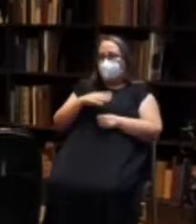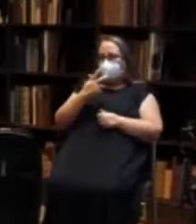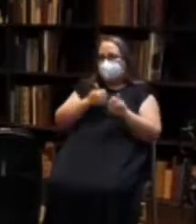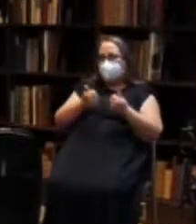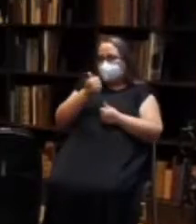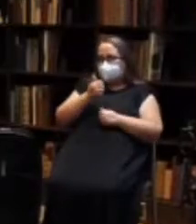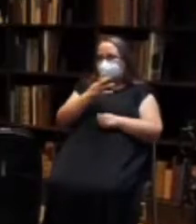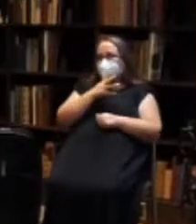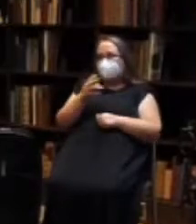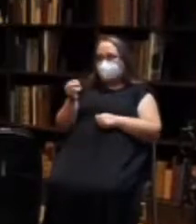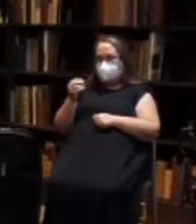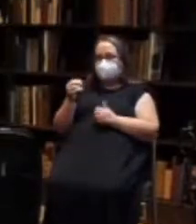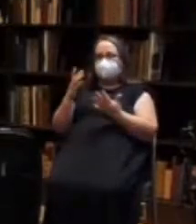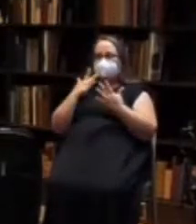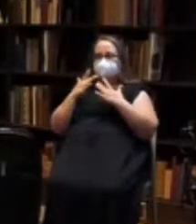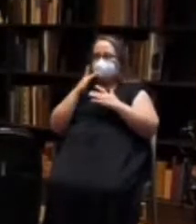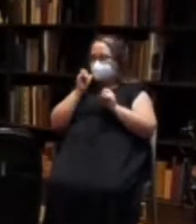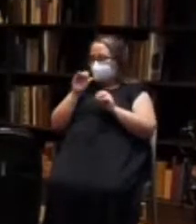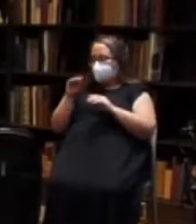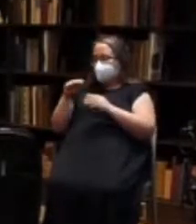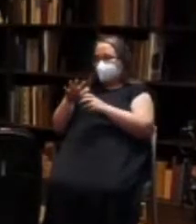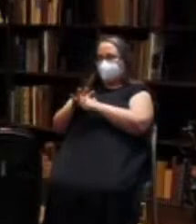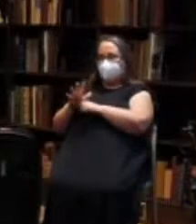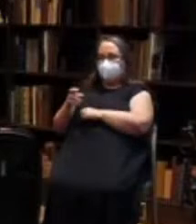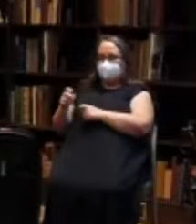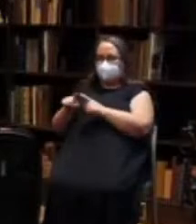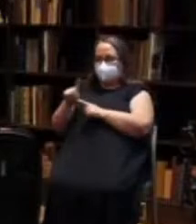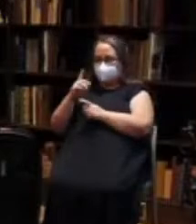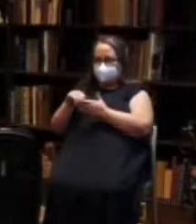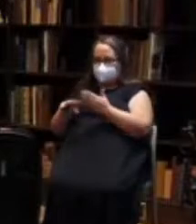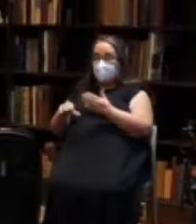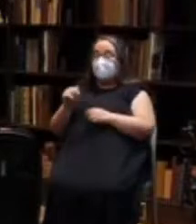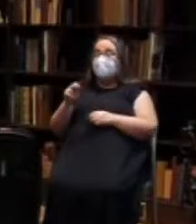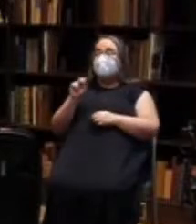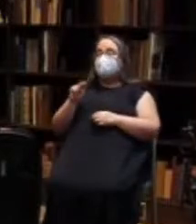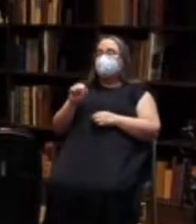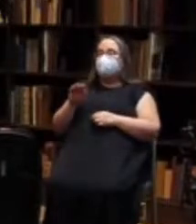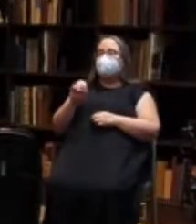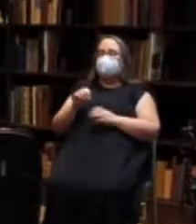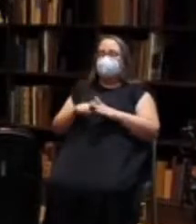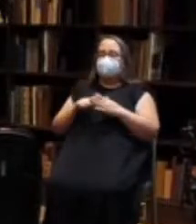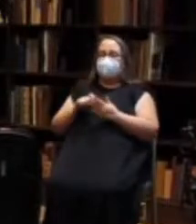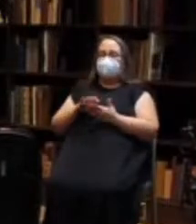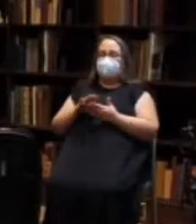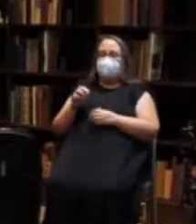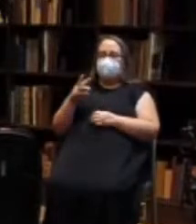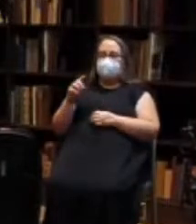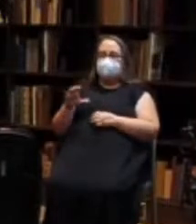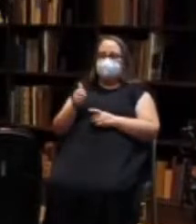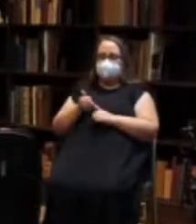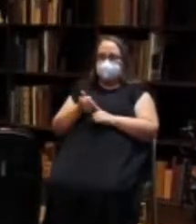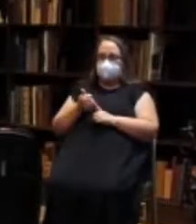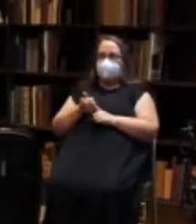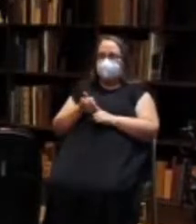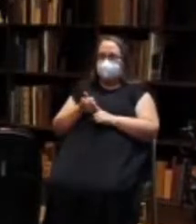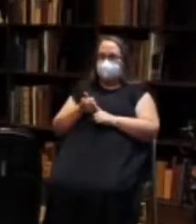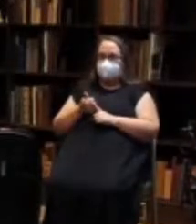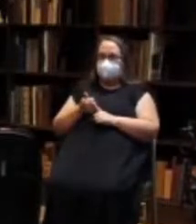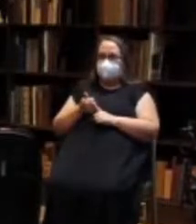supremacy and undermining Black students. And Gaston Neal, who started the school in DC, himself